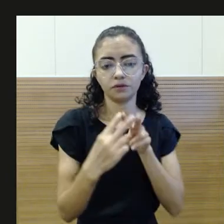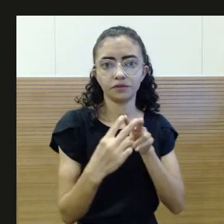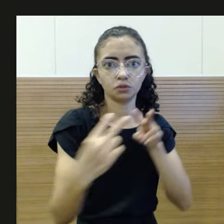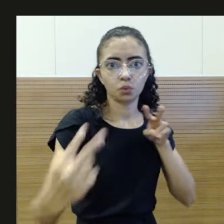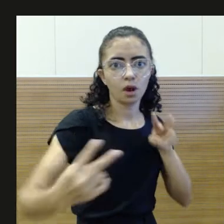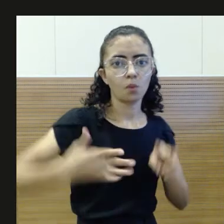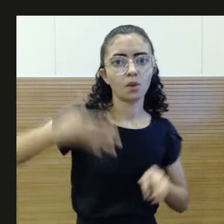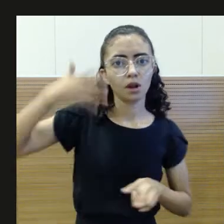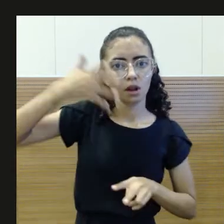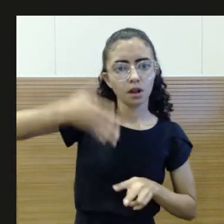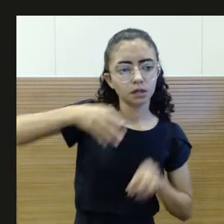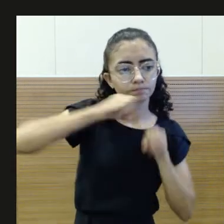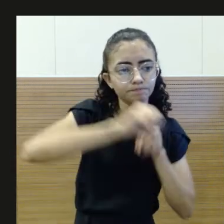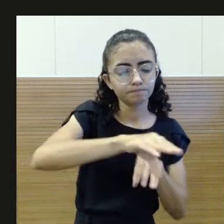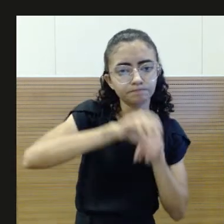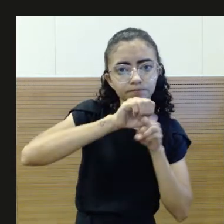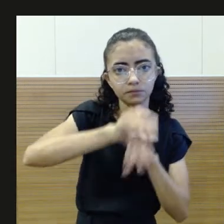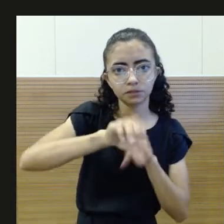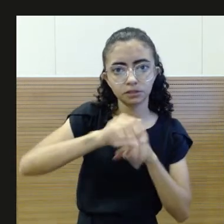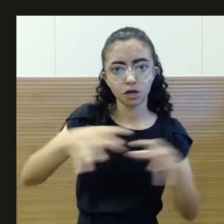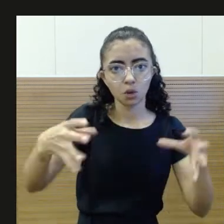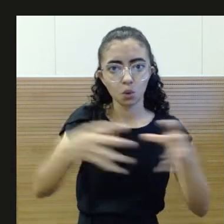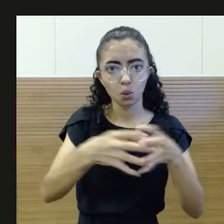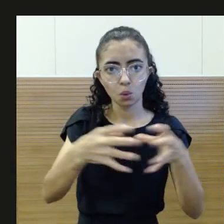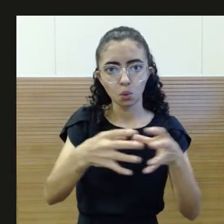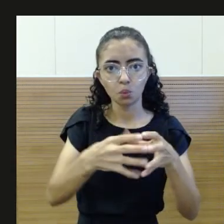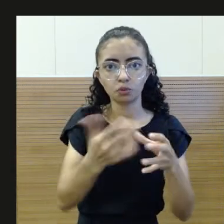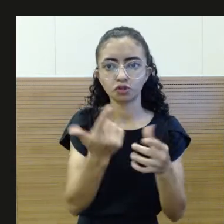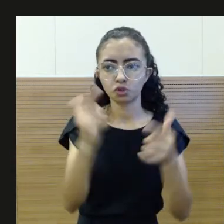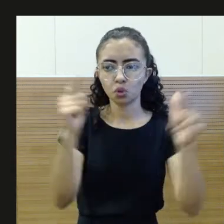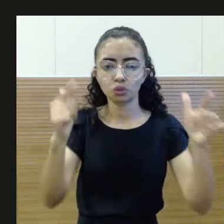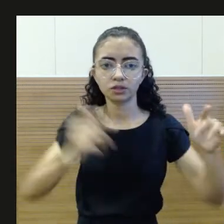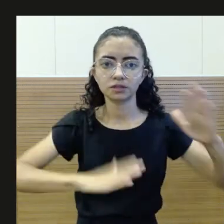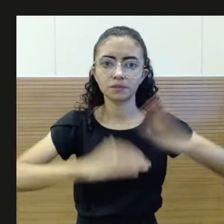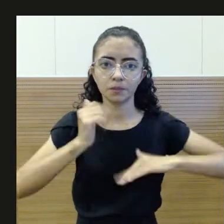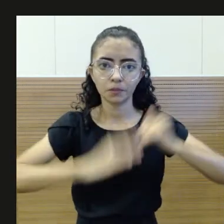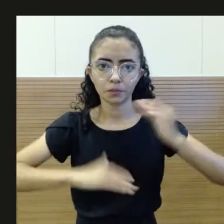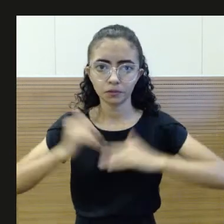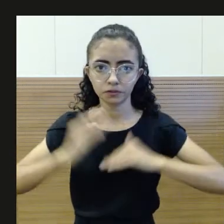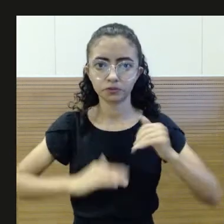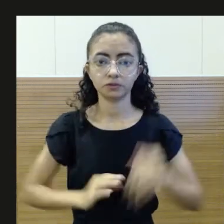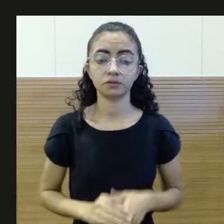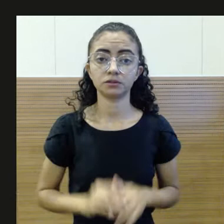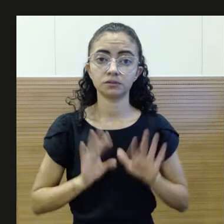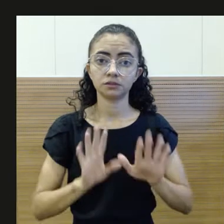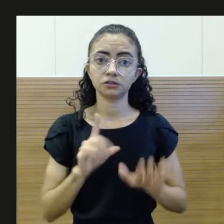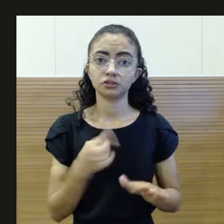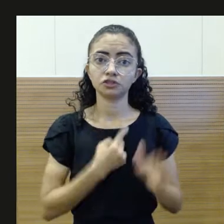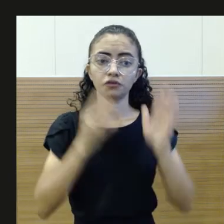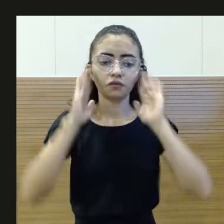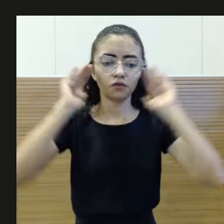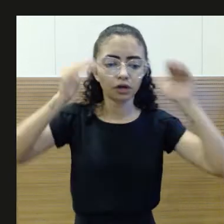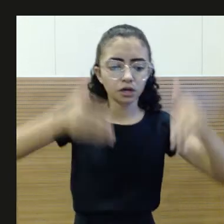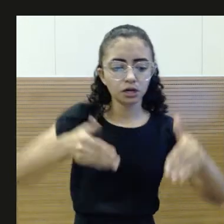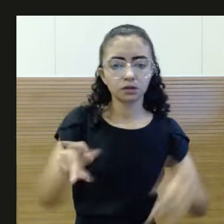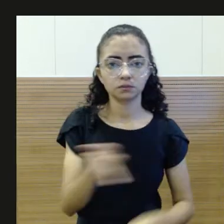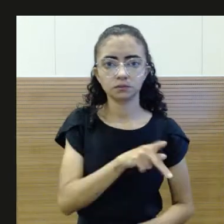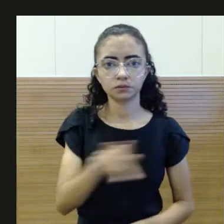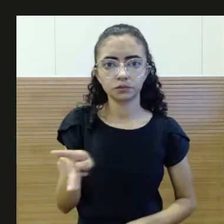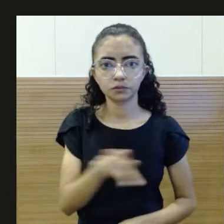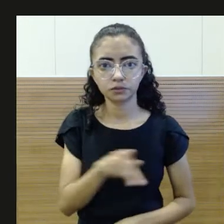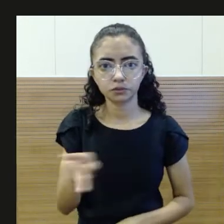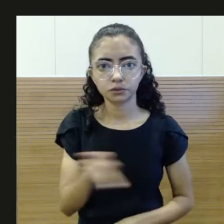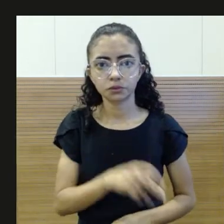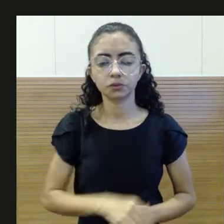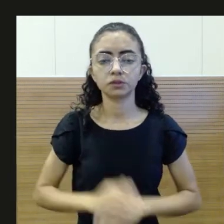practices are present in our meeting back in 2018. It was one of the comments in